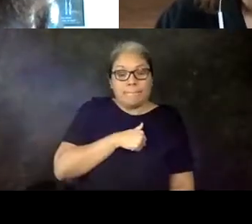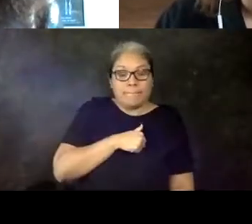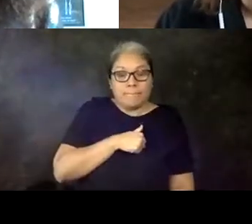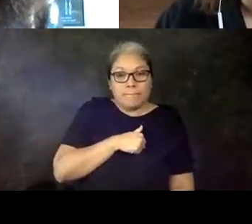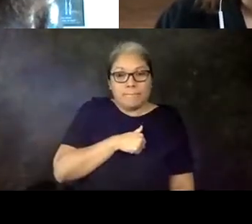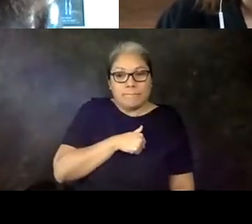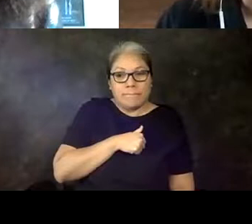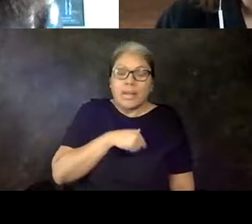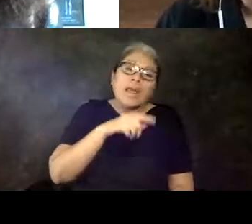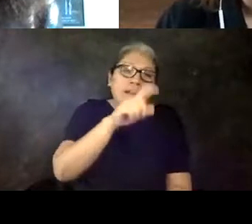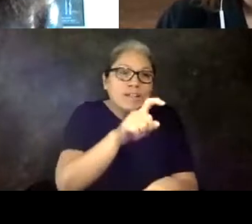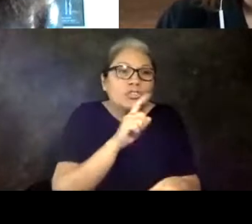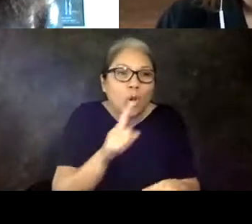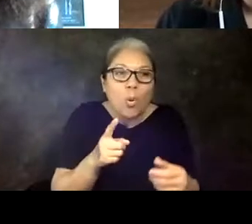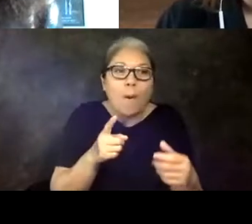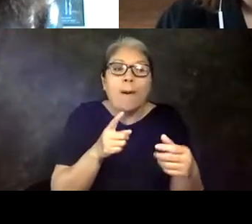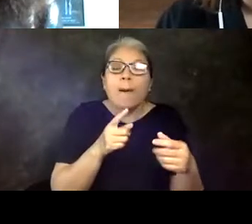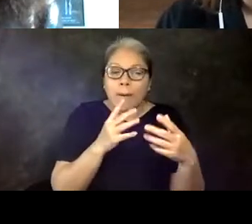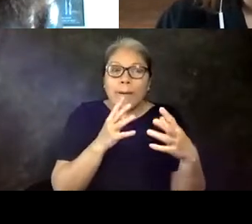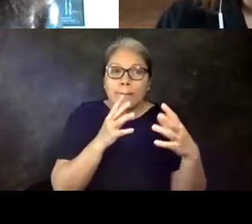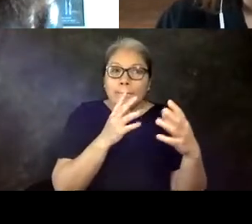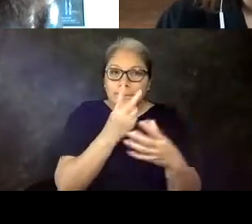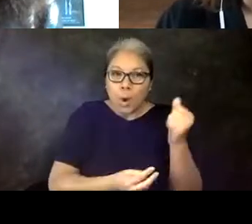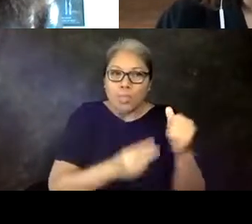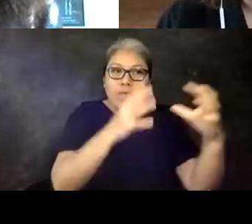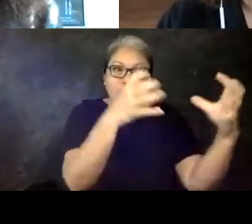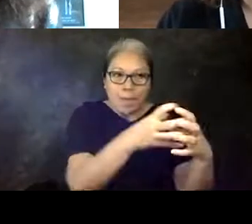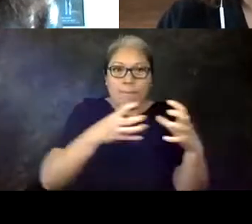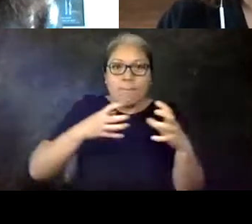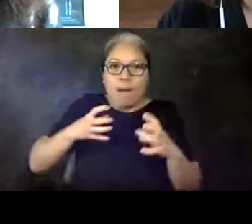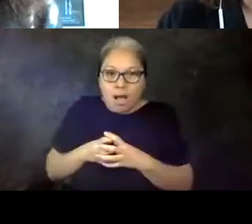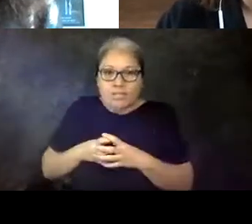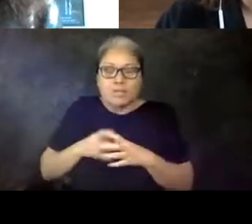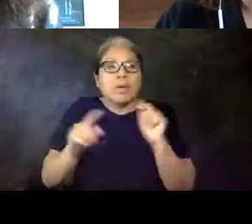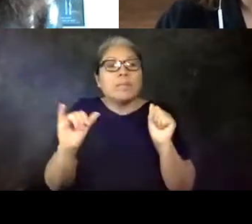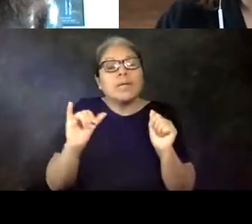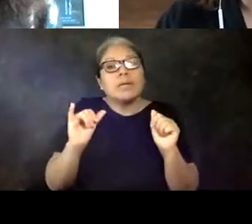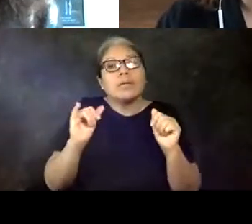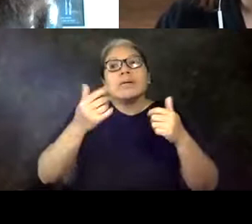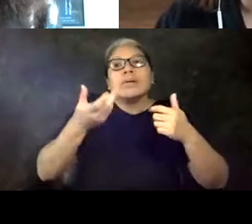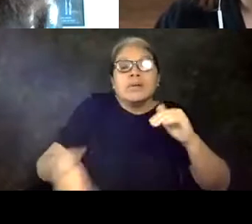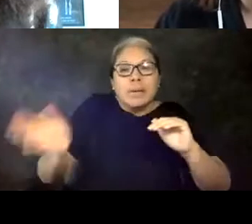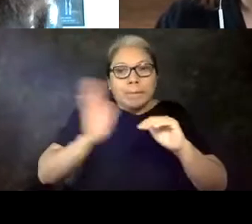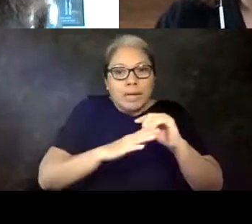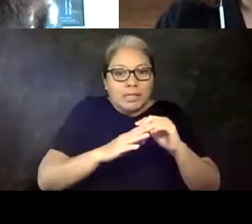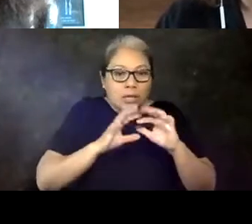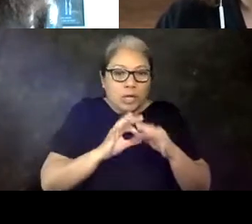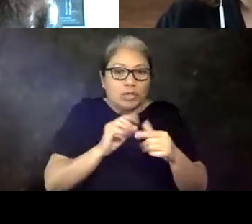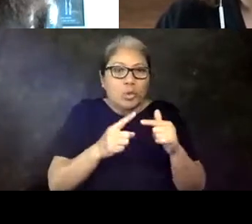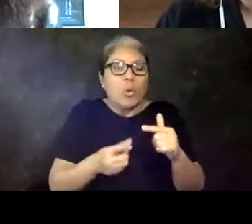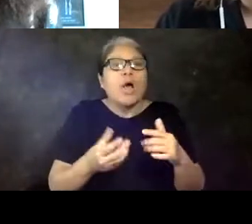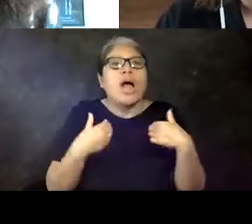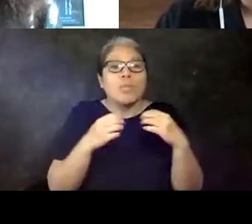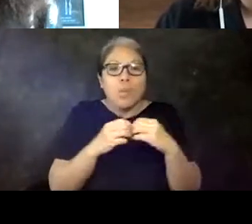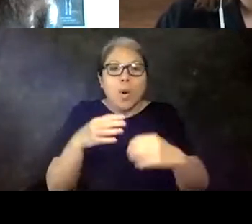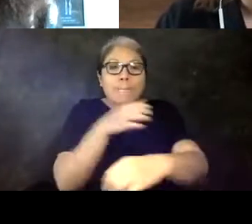it has to go both ways, right? But like us building relationships intentionally to build power across marginalized